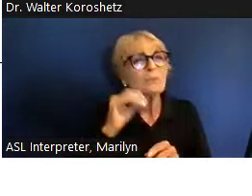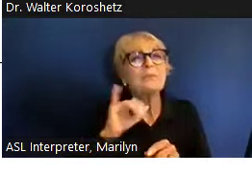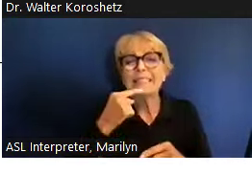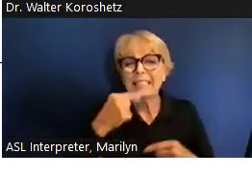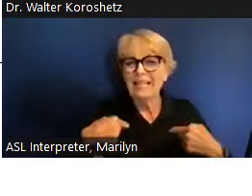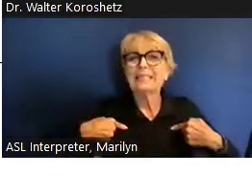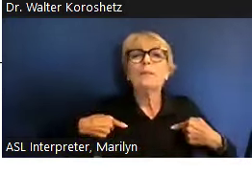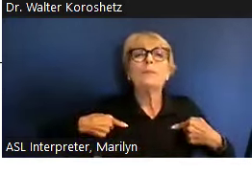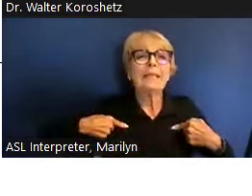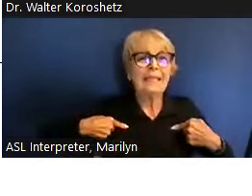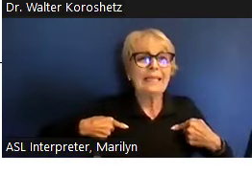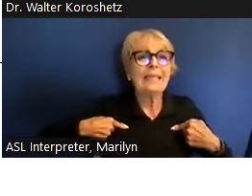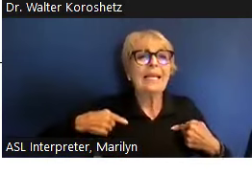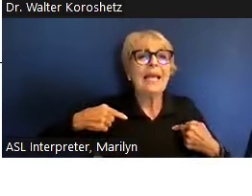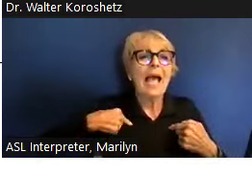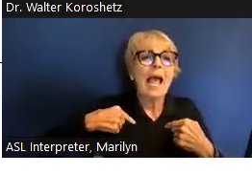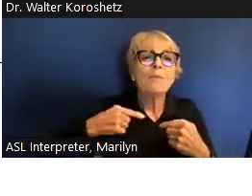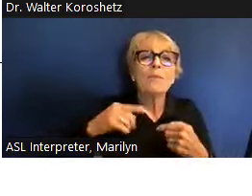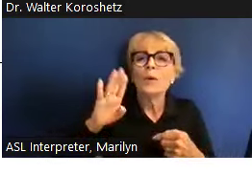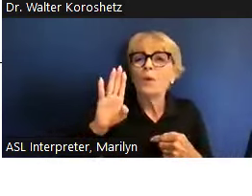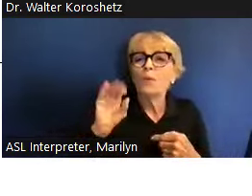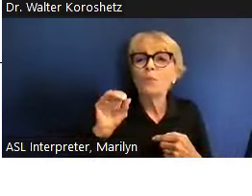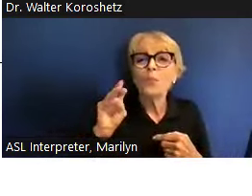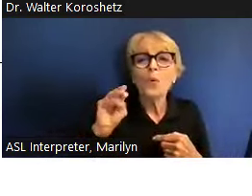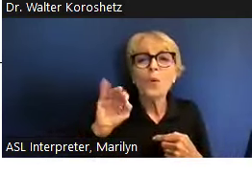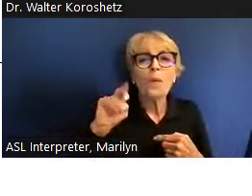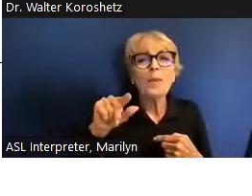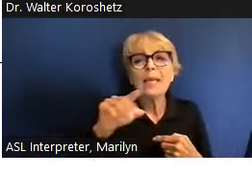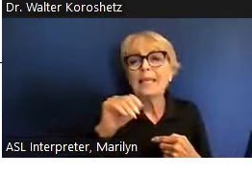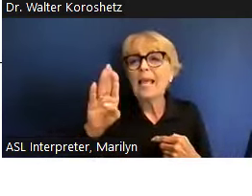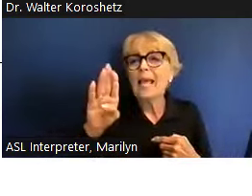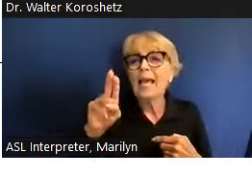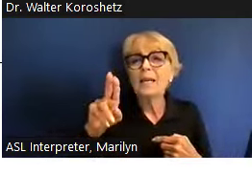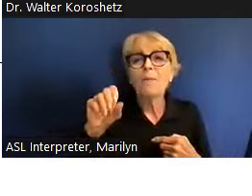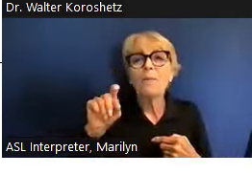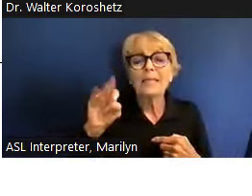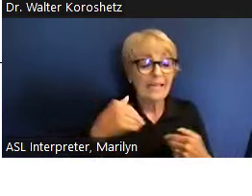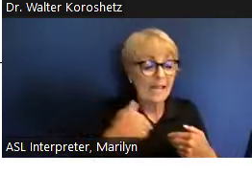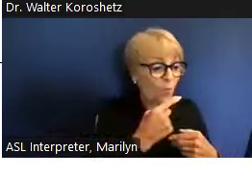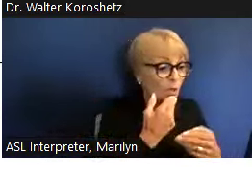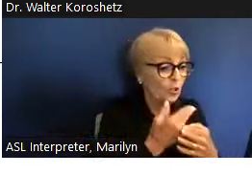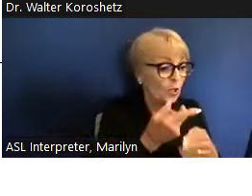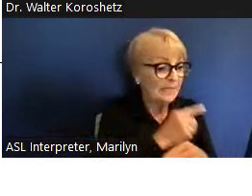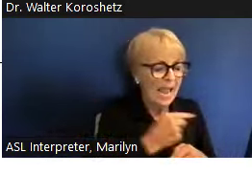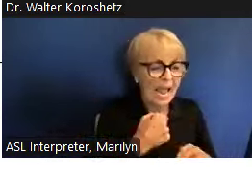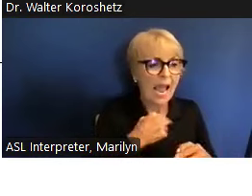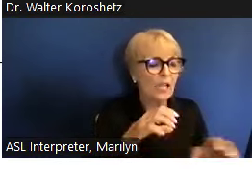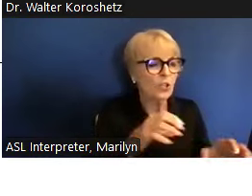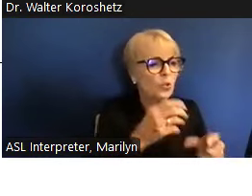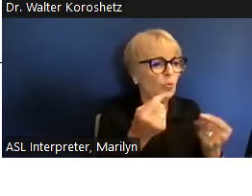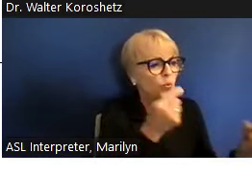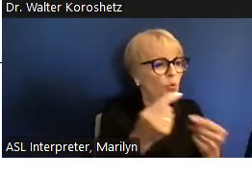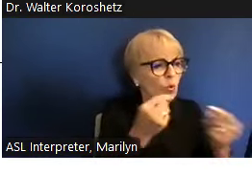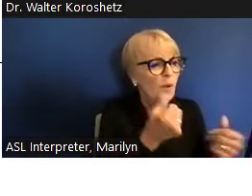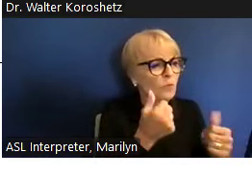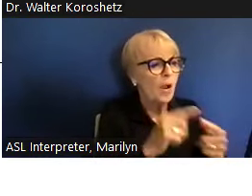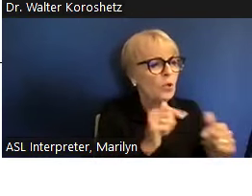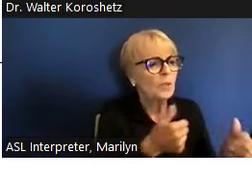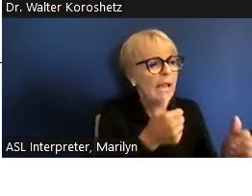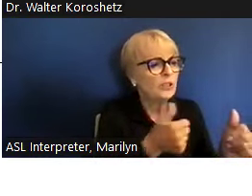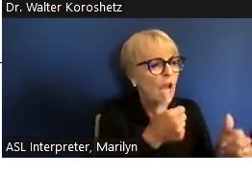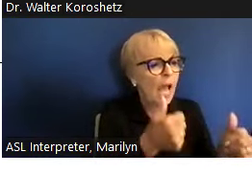and busting, right? The idea that I have a really good day and I do too much and I overextend because I'm trying to catch up and I'm trying to,